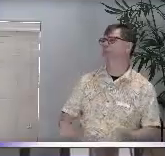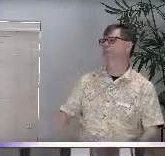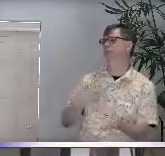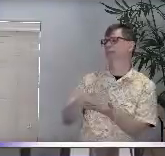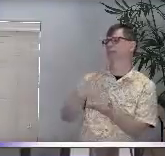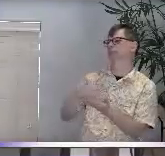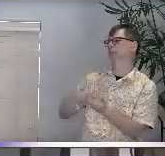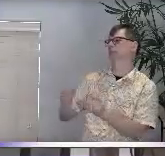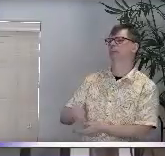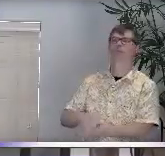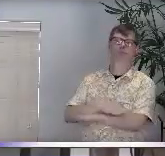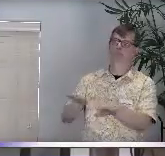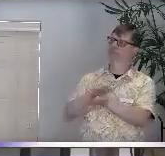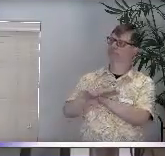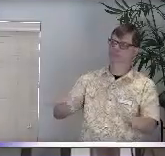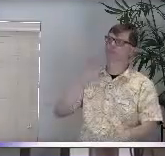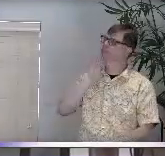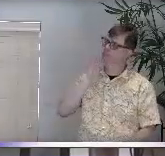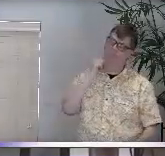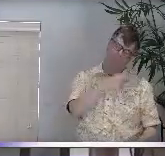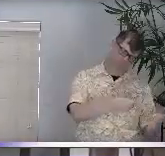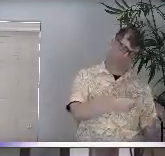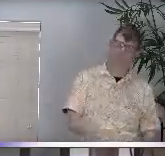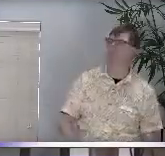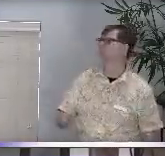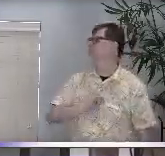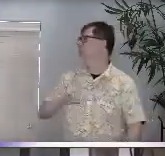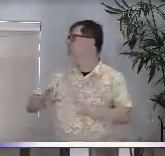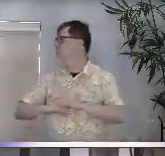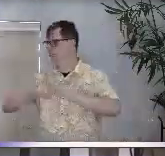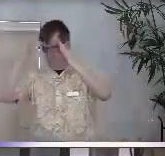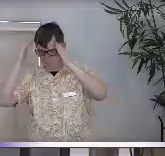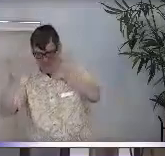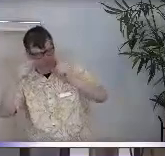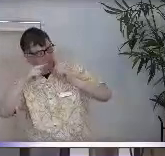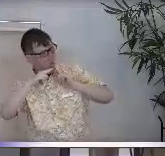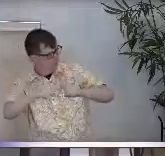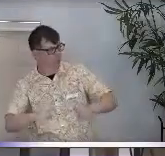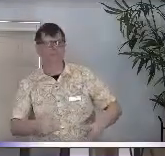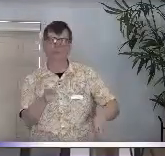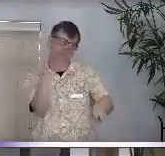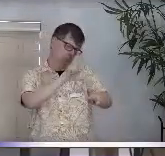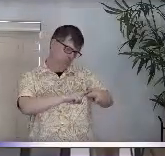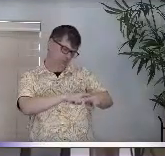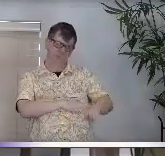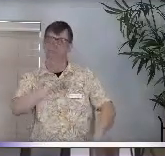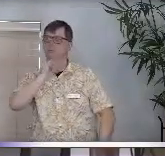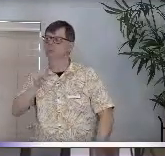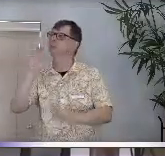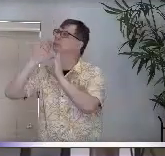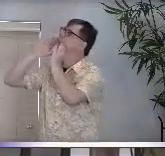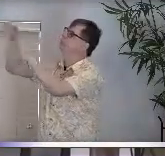money, it cannot not be there. So what we give our attention to in these moments of what we